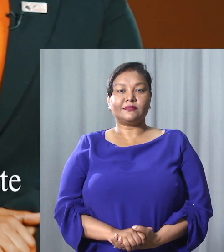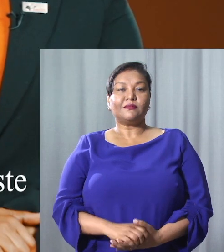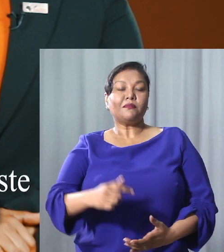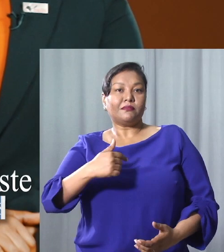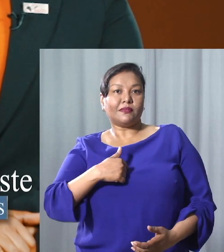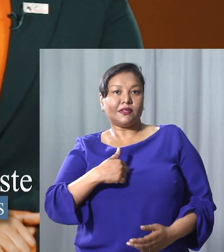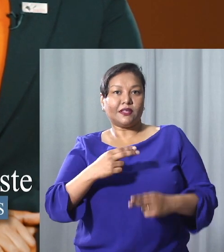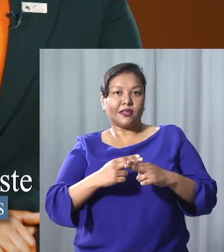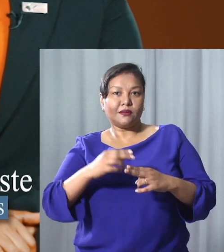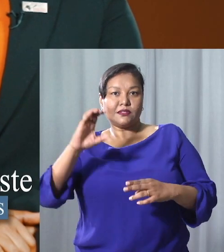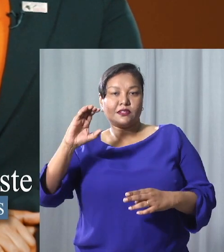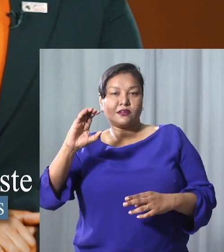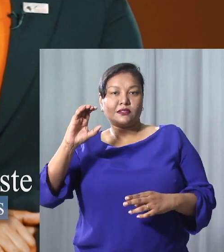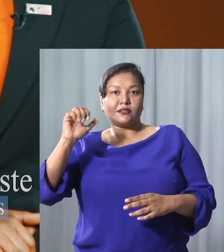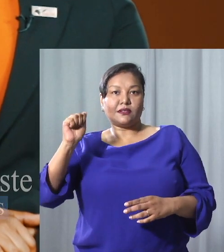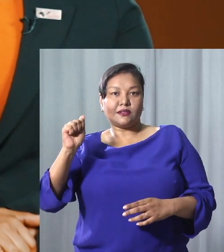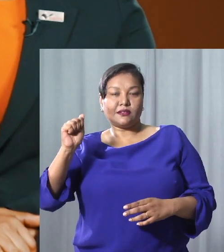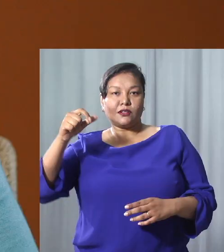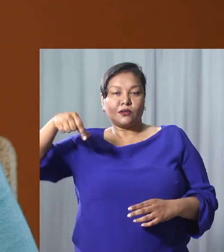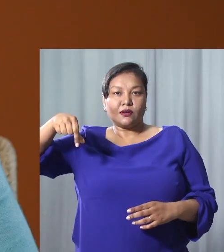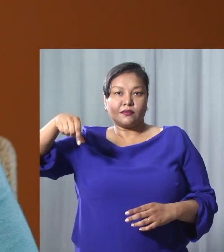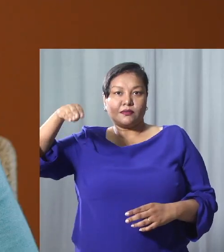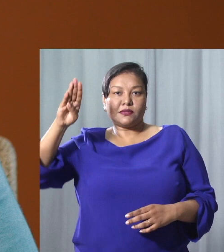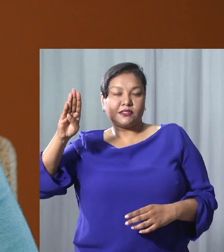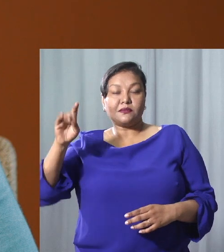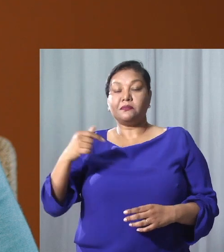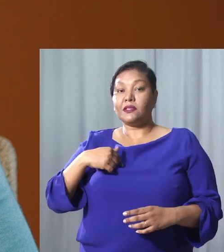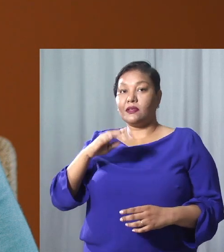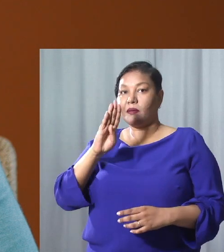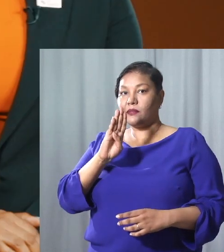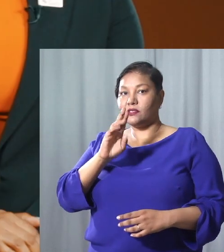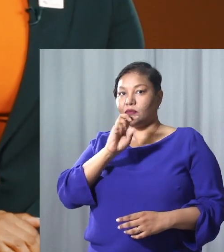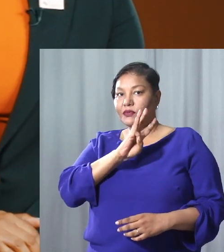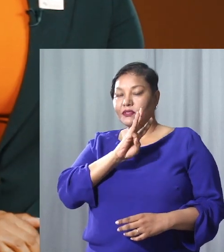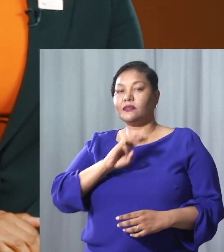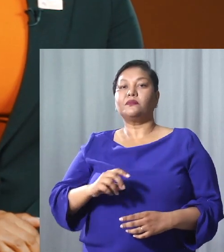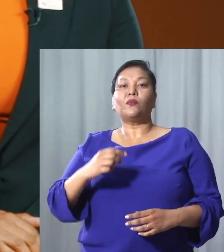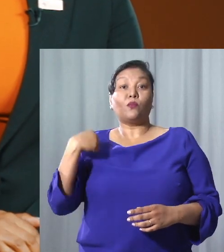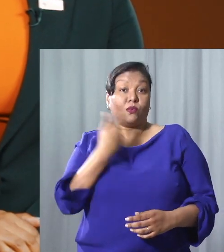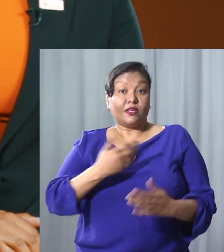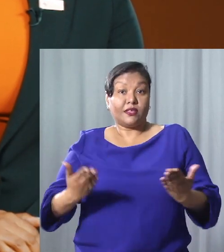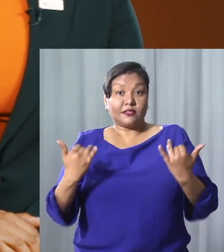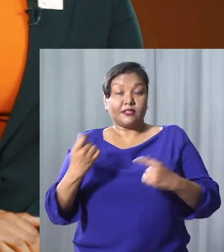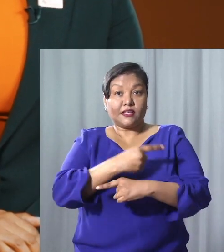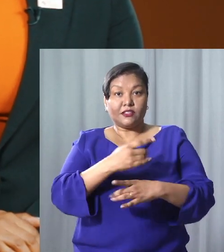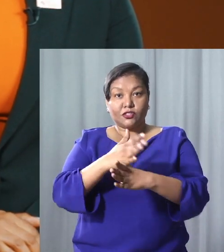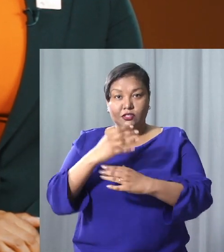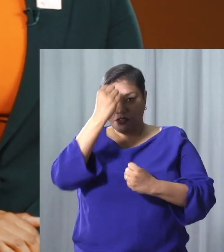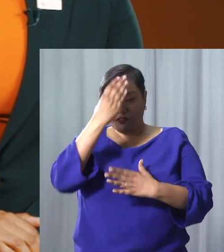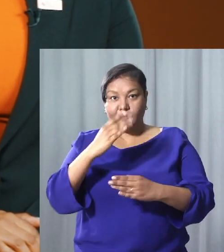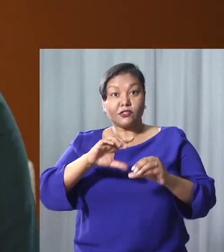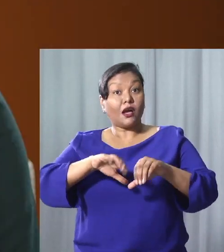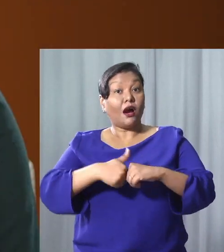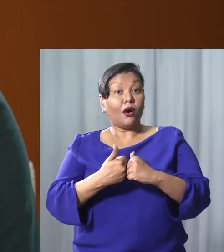I am Cheryl-Ann Kwamina-Batiste. And I am Bridget Winter. We are here to share with you how we